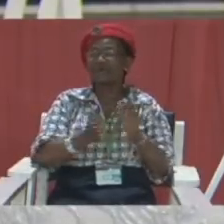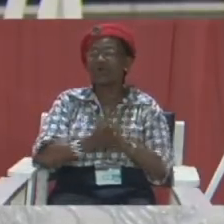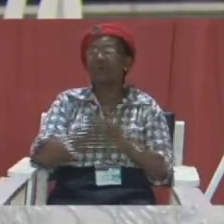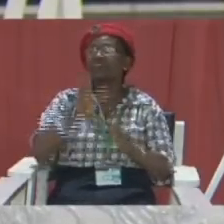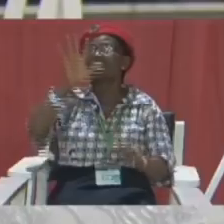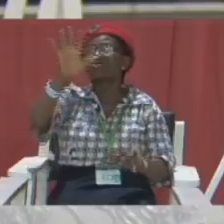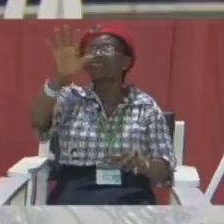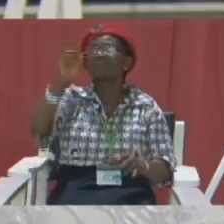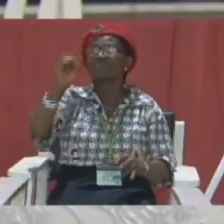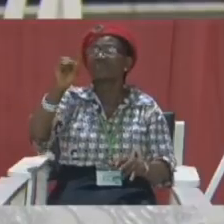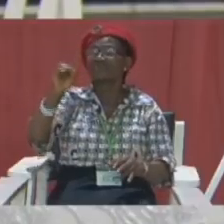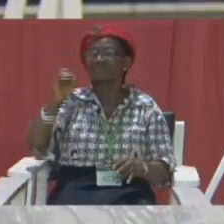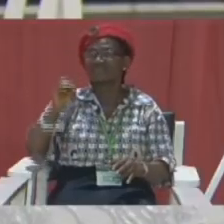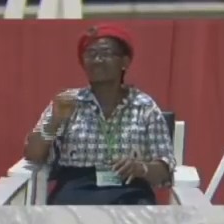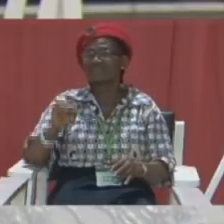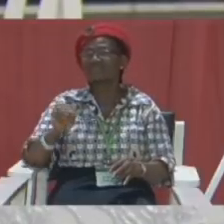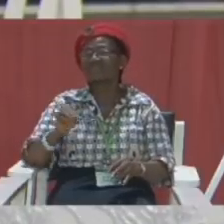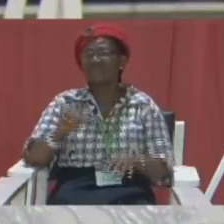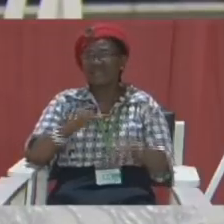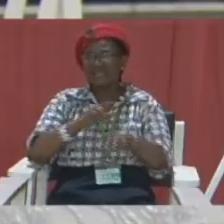So